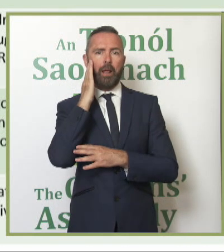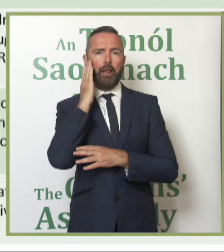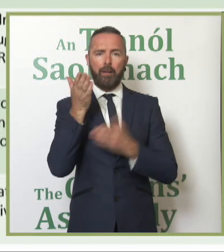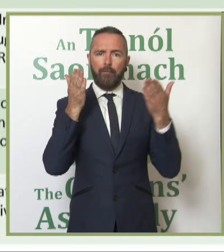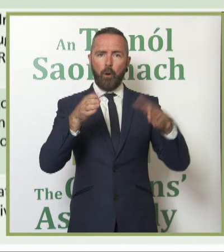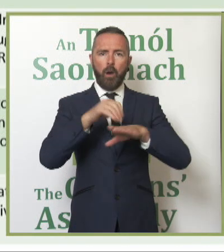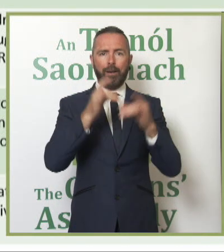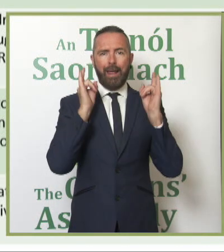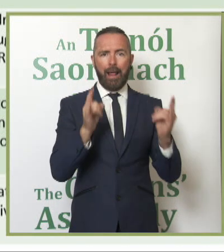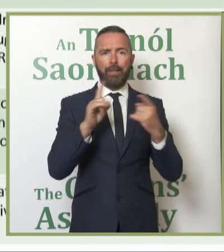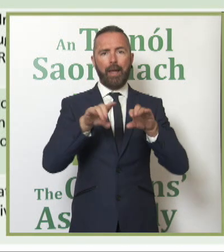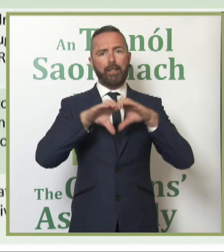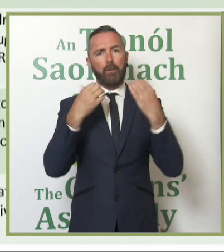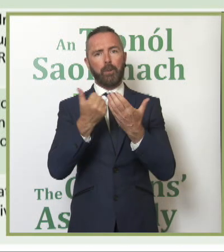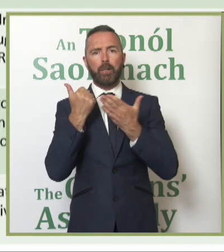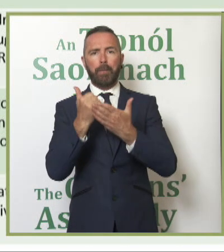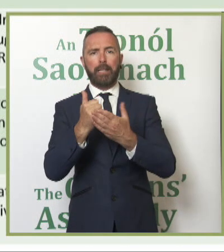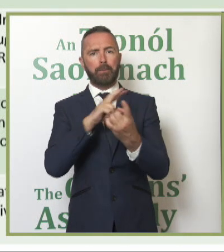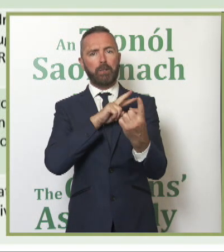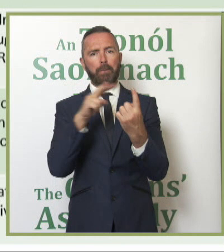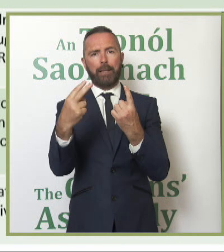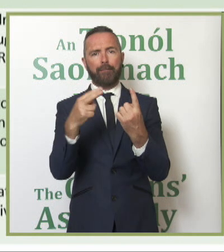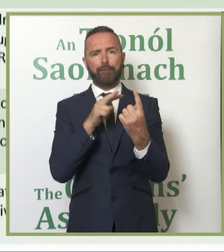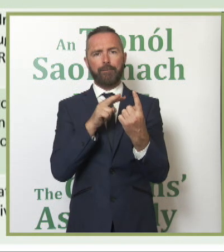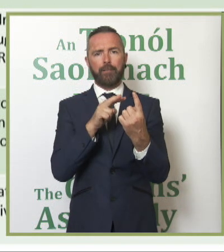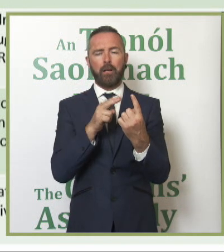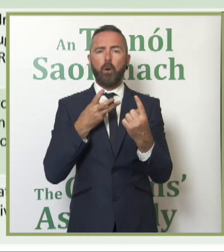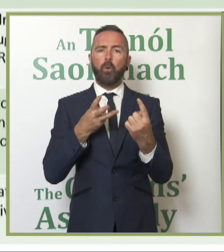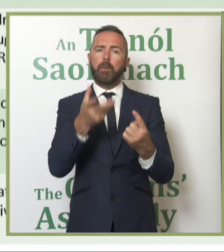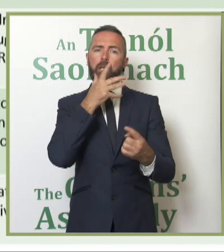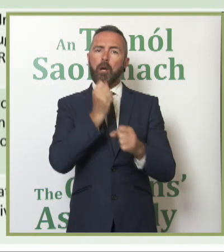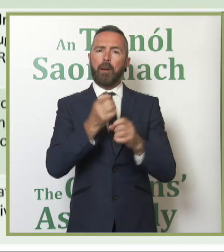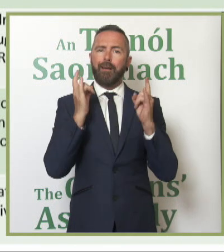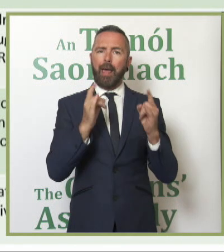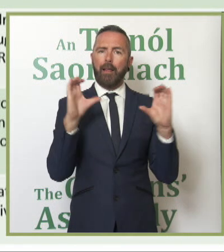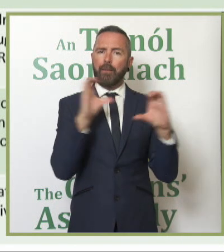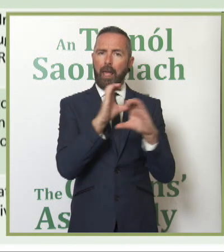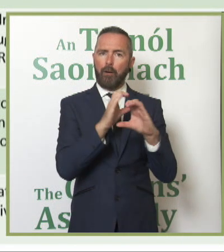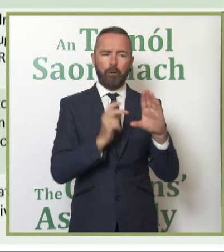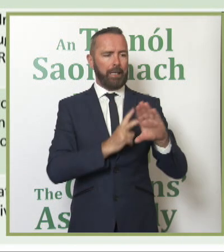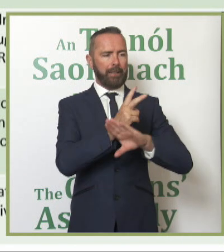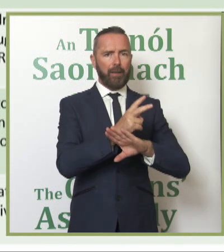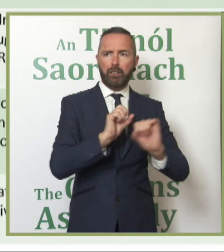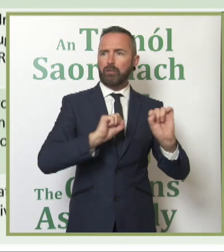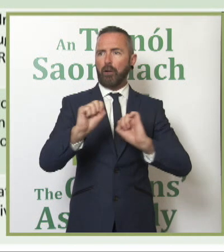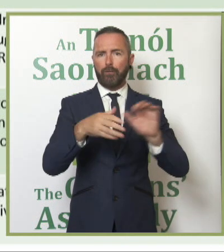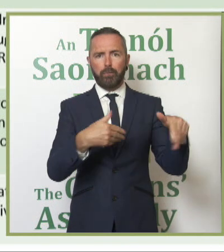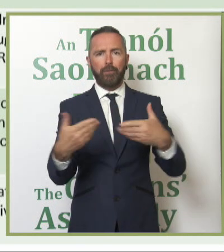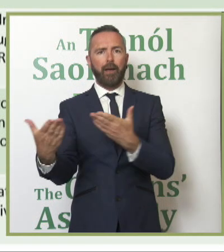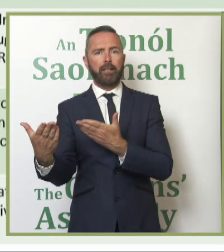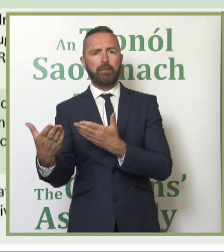perspectives. So again, we're going to be looking at the questions around healthcare interventions and services and approaches